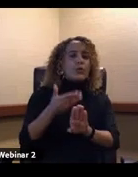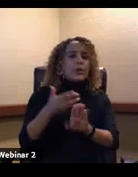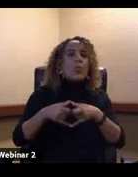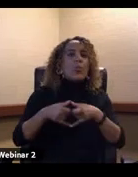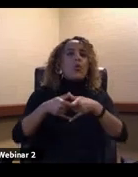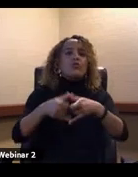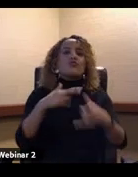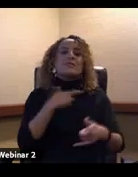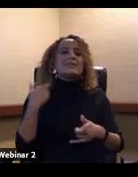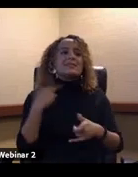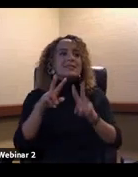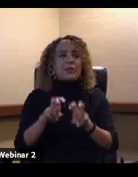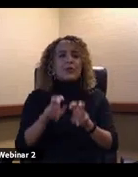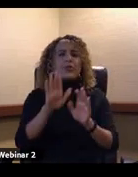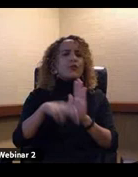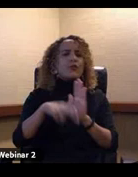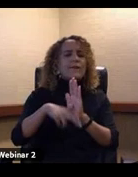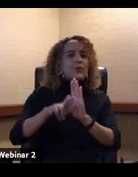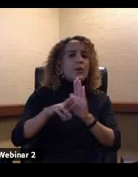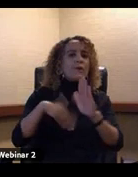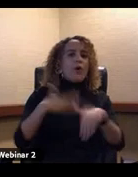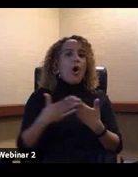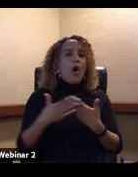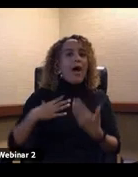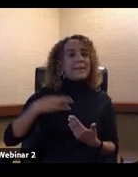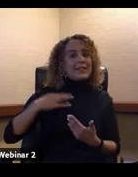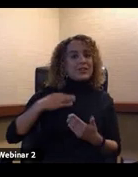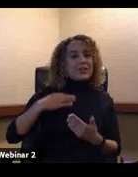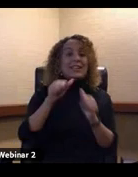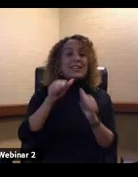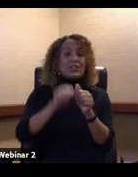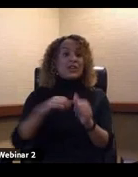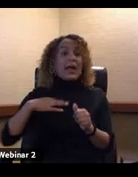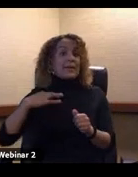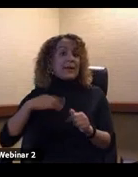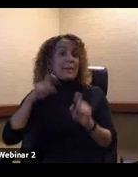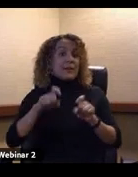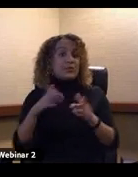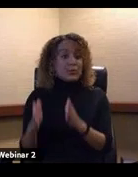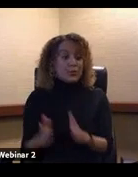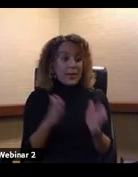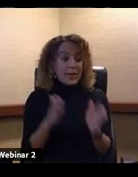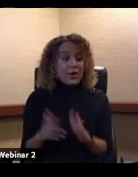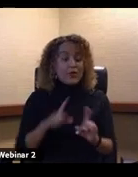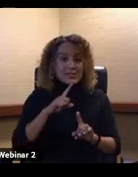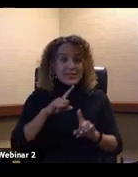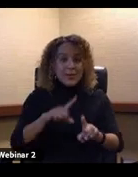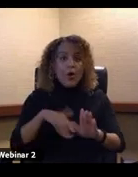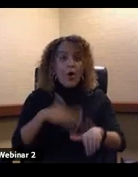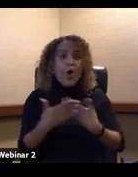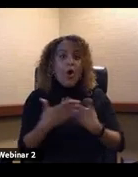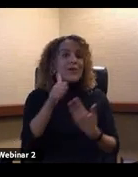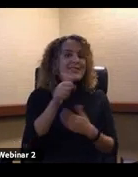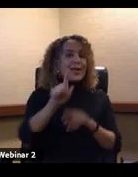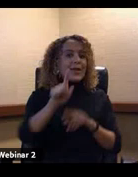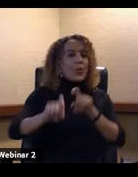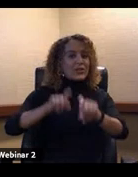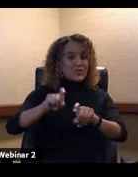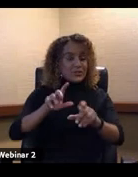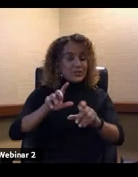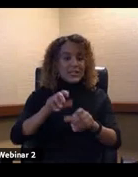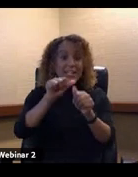pre-award risk assessment review of all applications. Each applicant must prepare a response to all